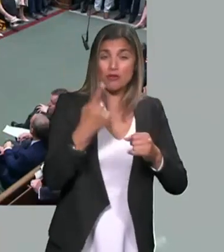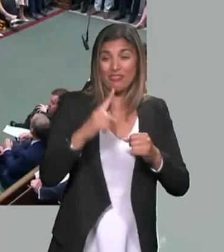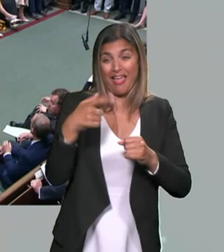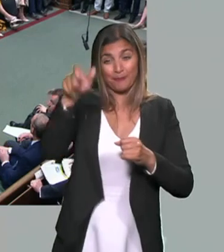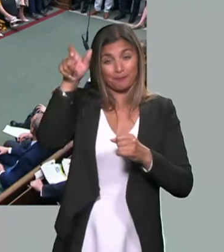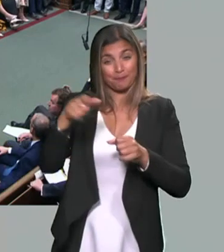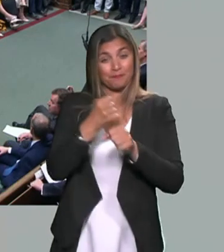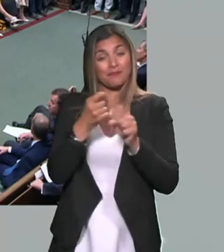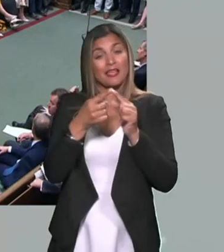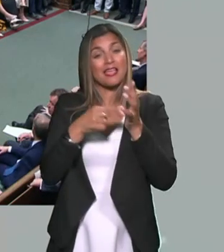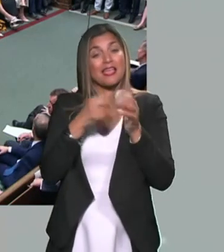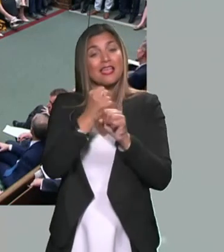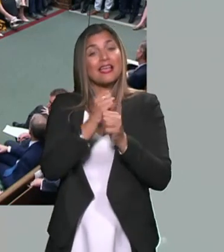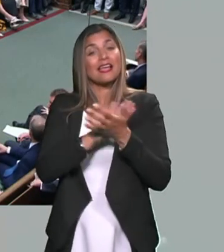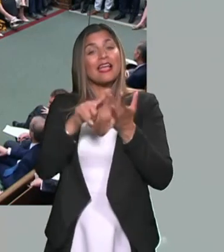Prime Minister!